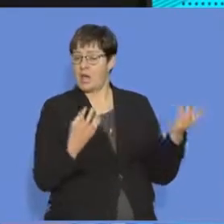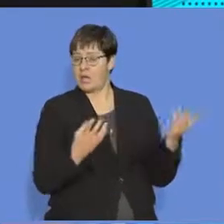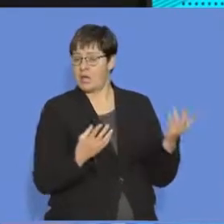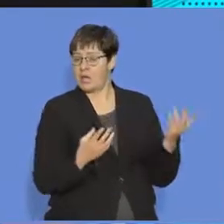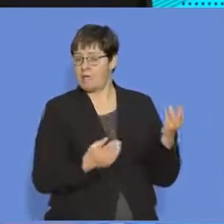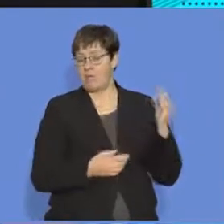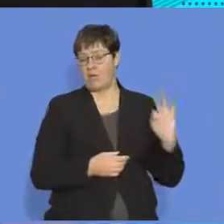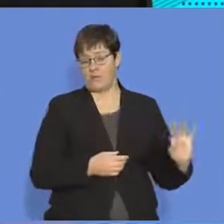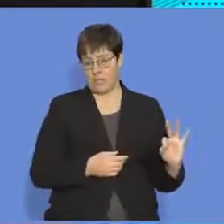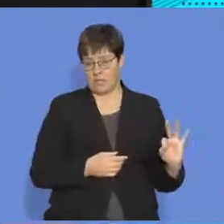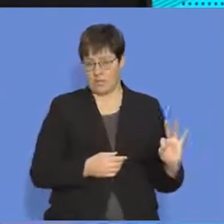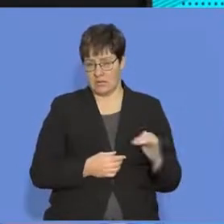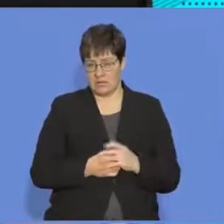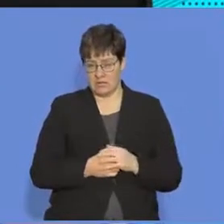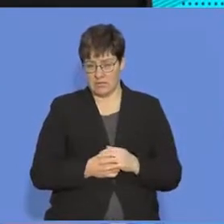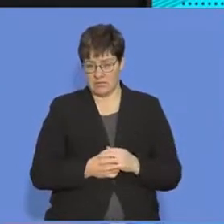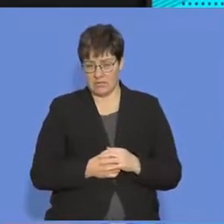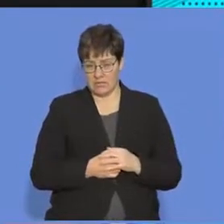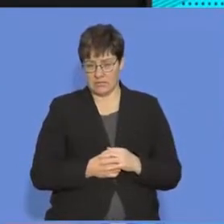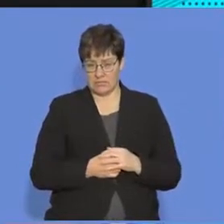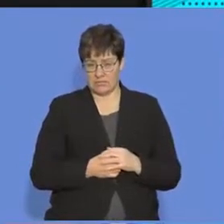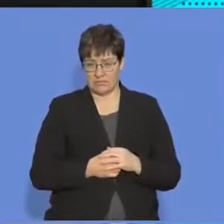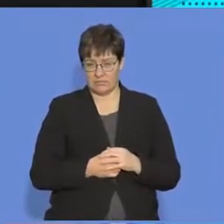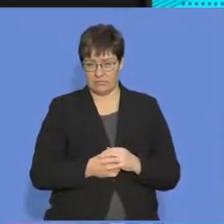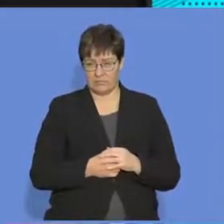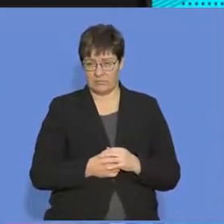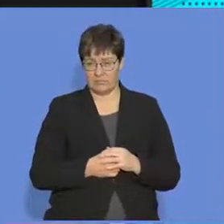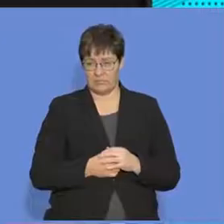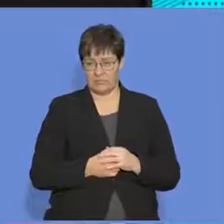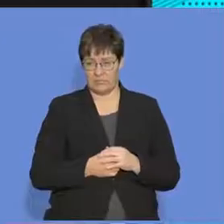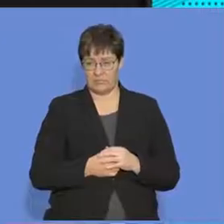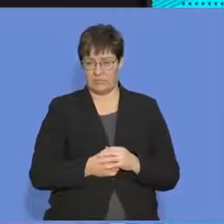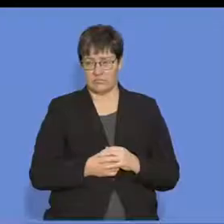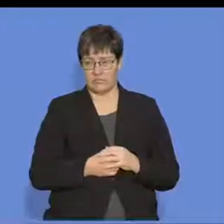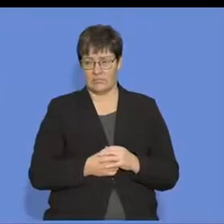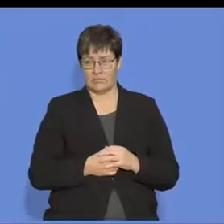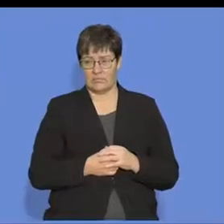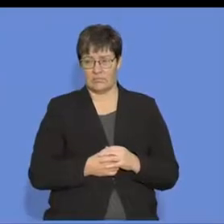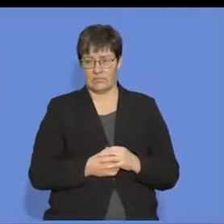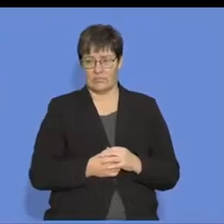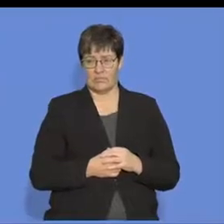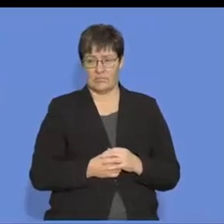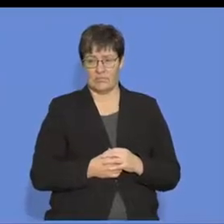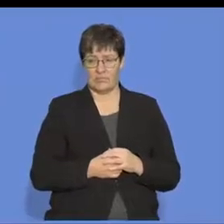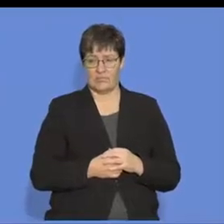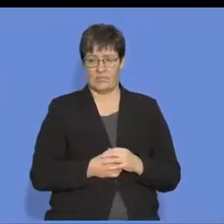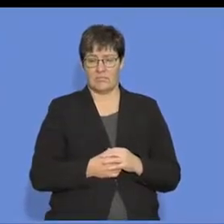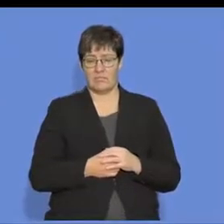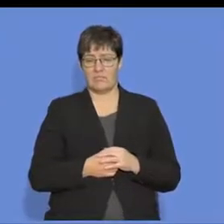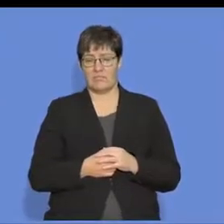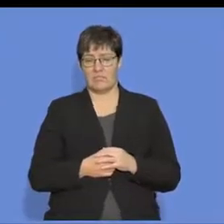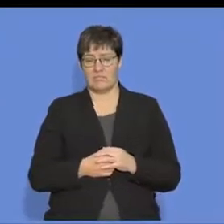We have how many meal choices? In choice 1, we have how many choices? We have 3.